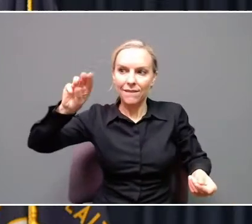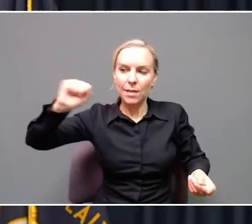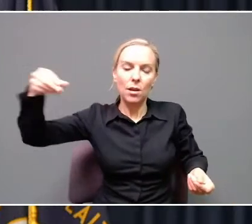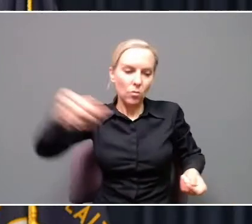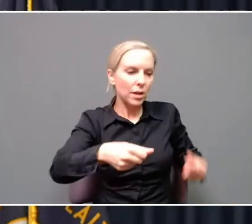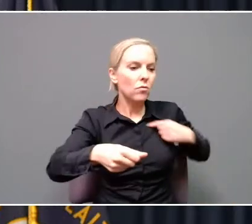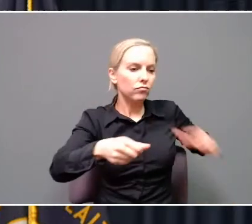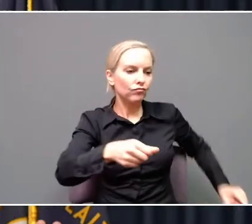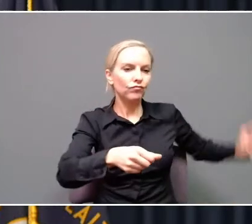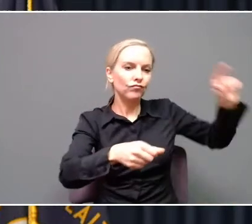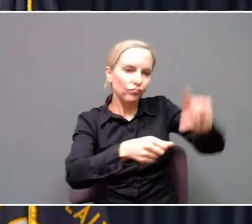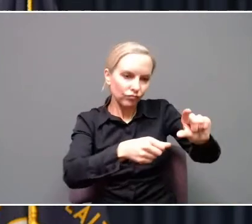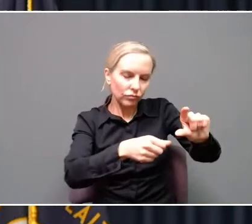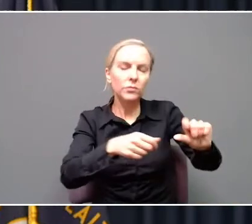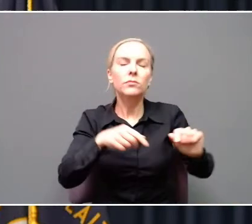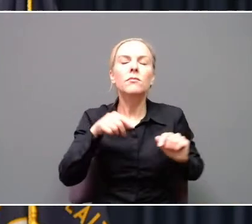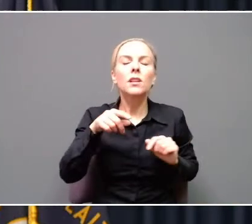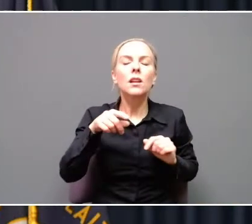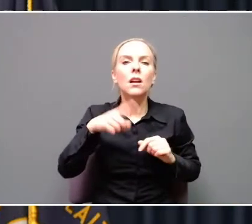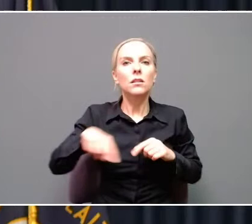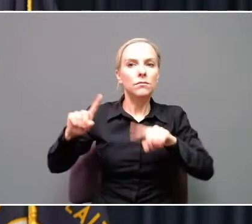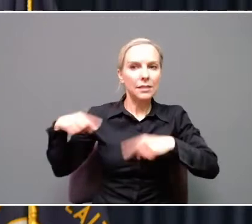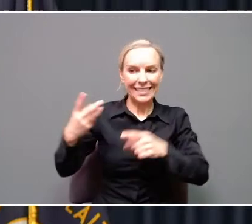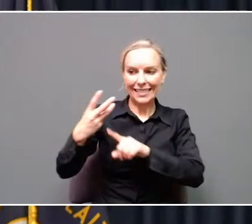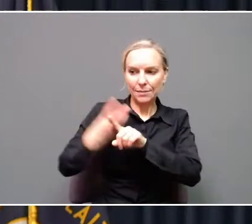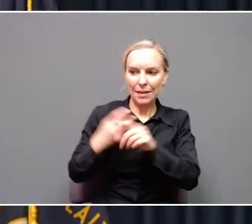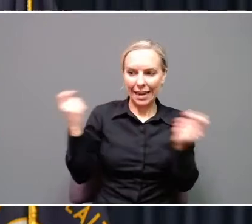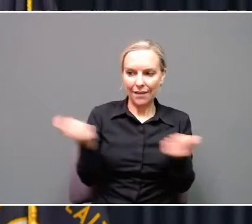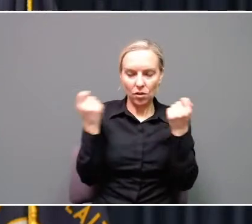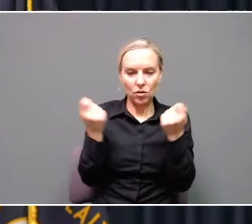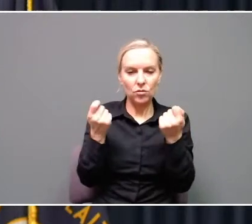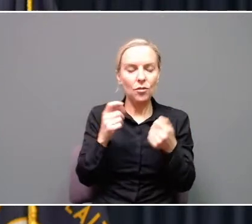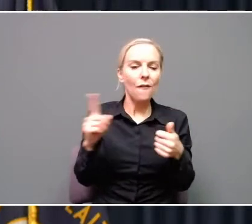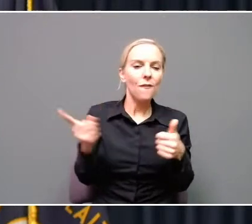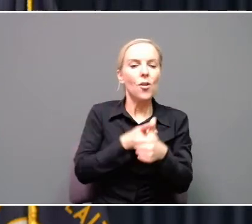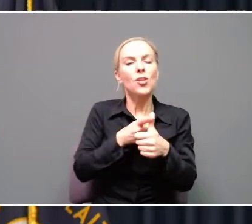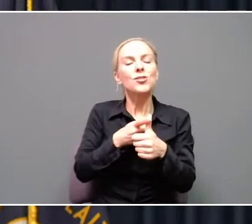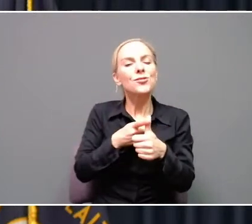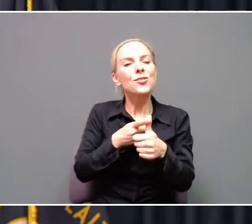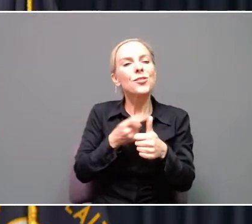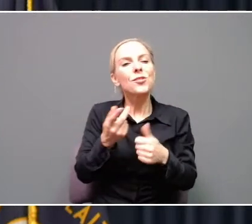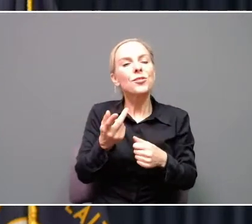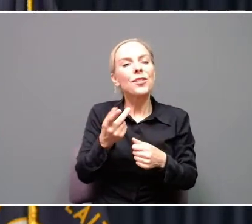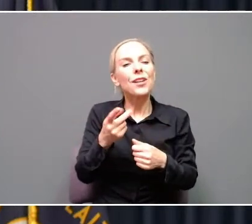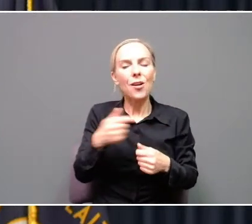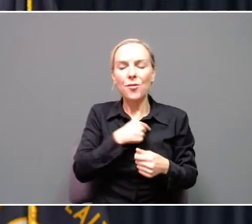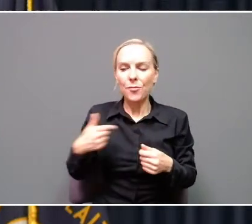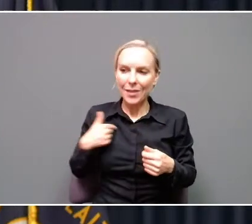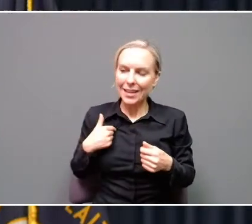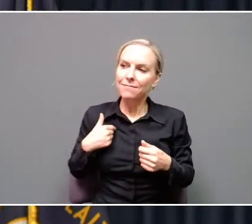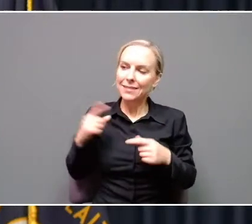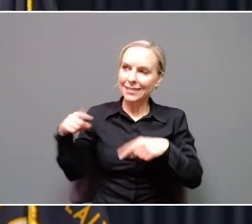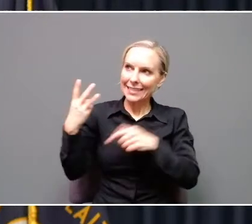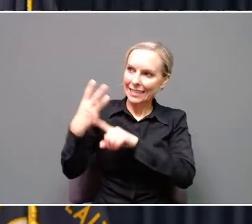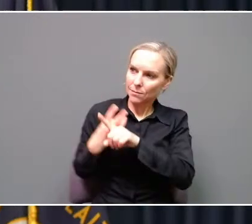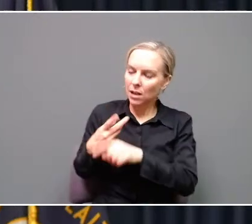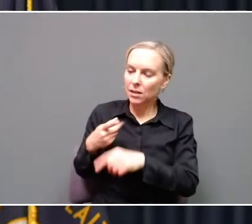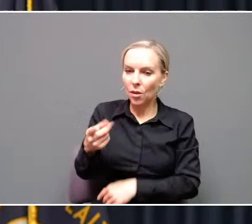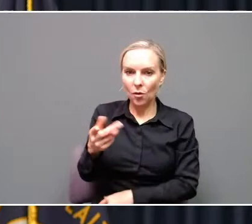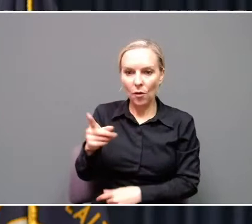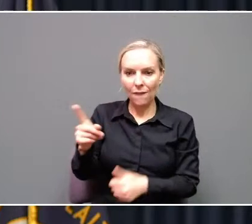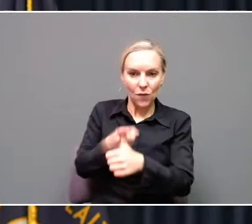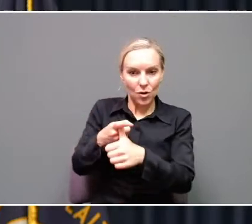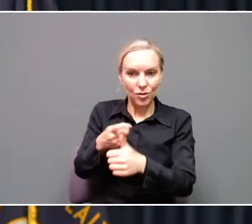6-month anniversary of these storms, we handed over the first 3 sets of keys to homeowners of the first fully rebuilt